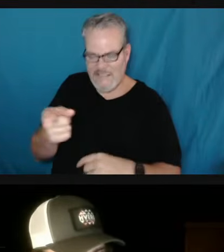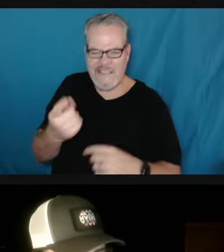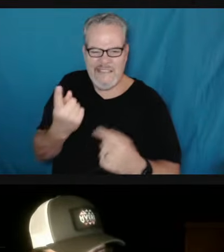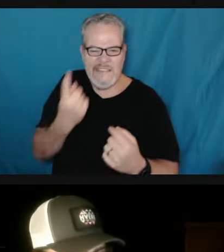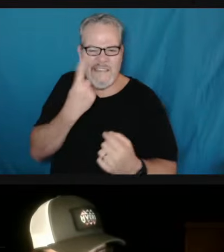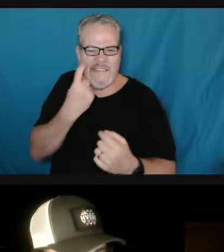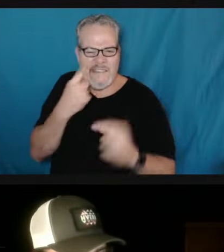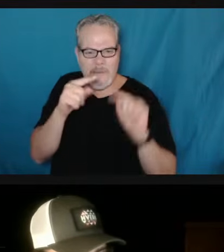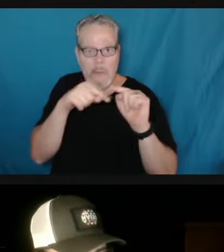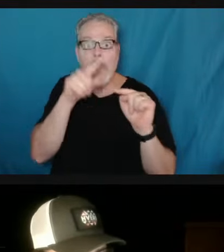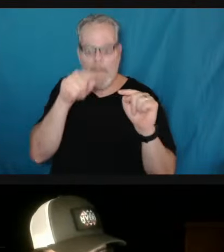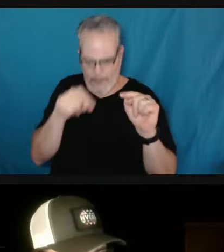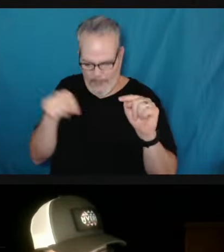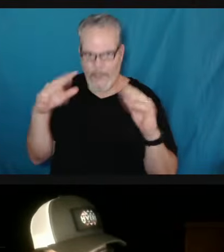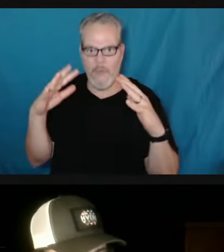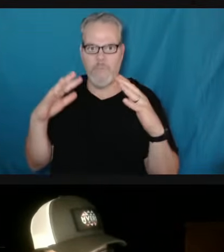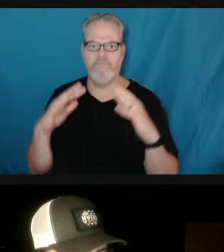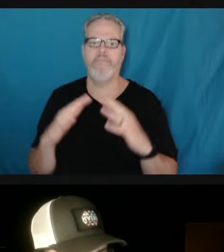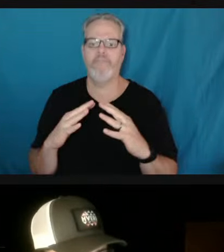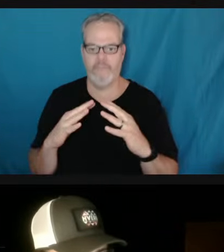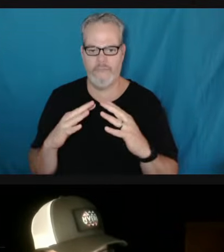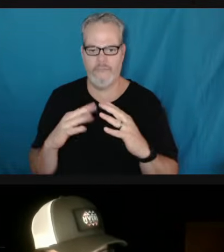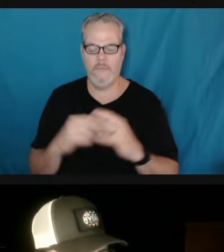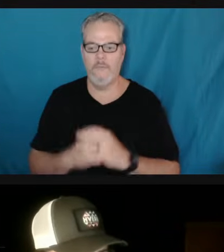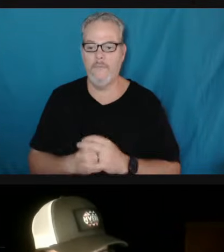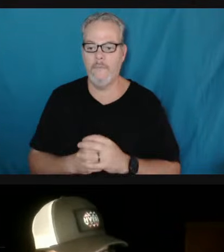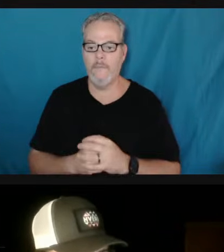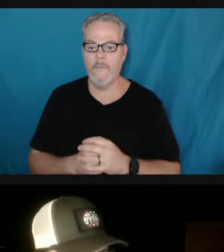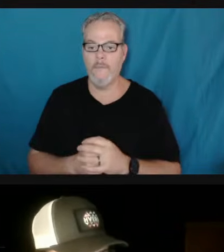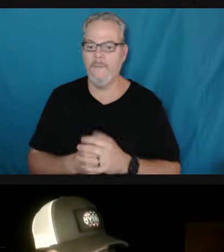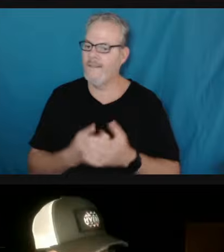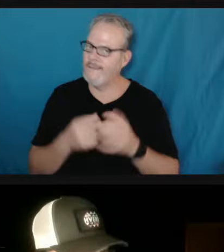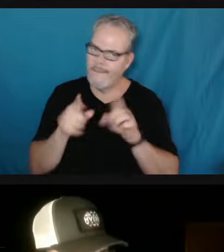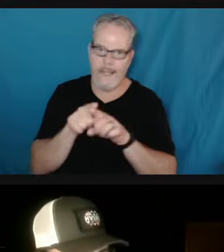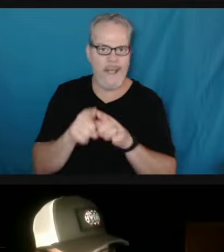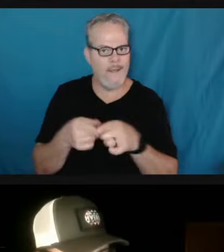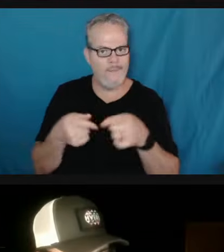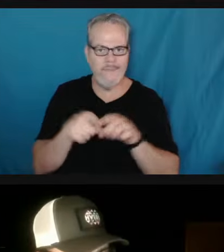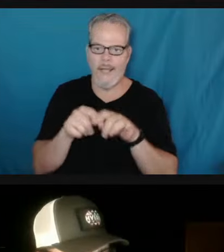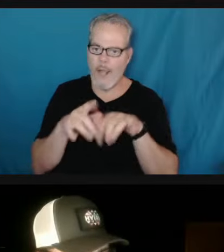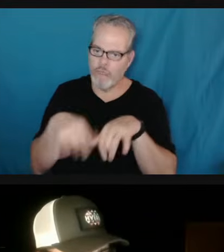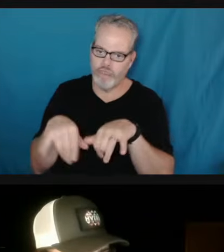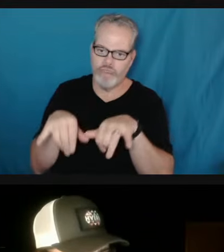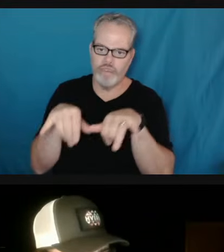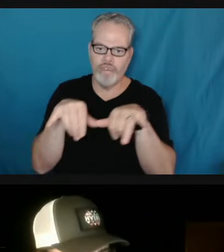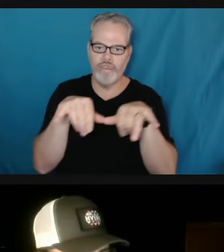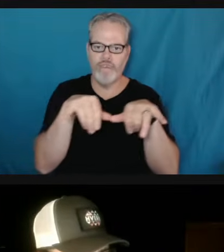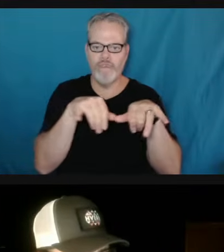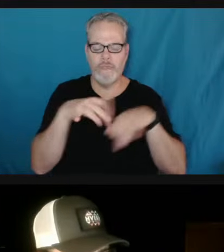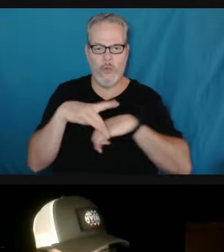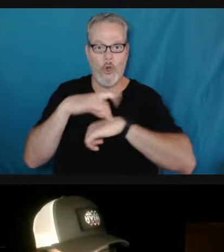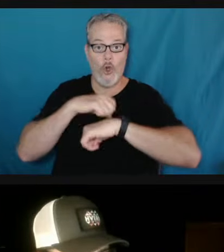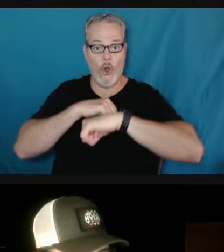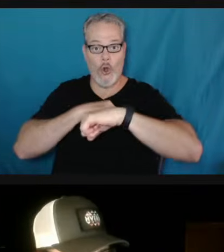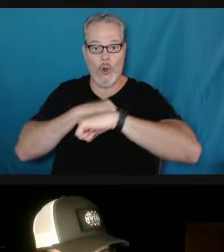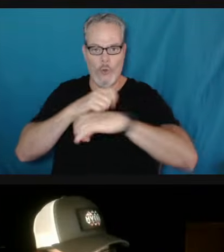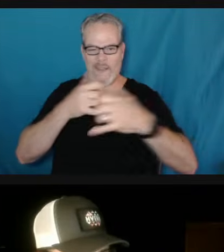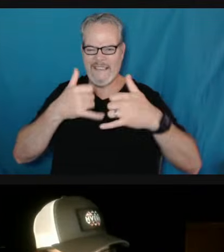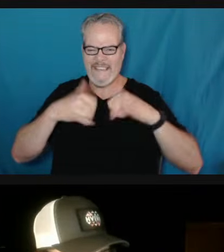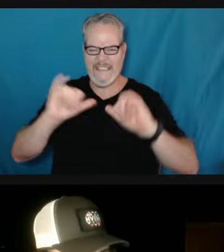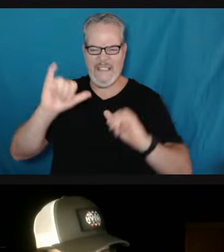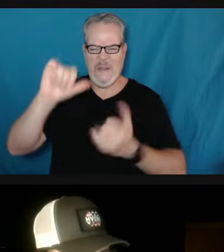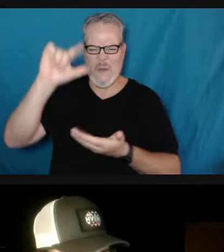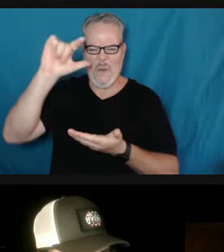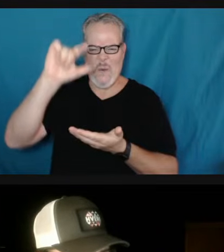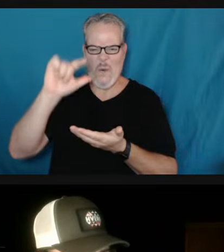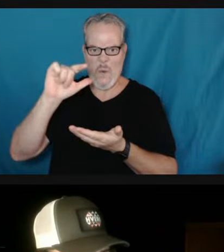right there. Same pattern in other tilt meters, and earthquakes are still low. In fact, really a little bit lower here than they